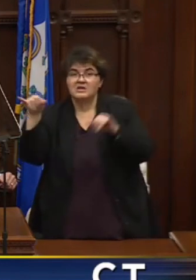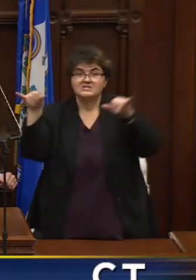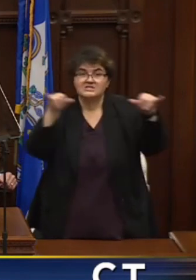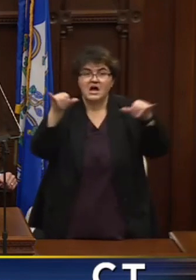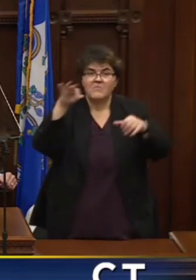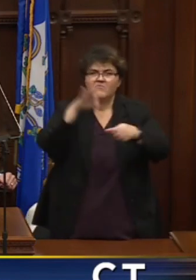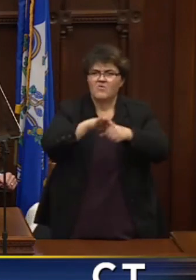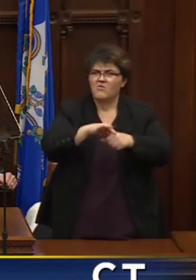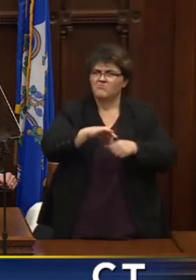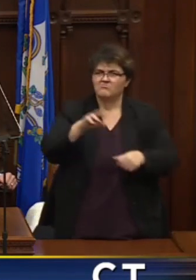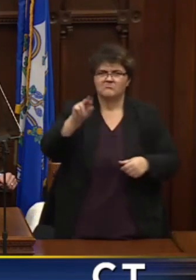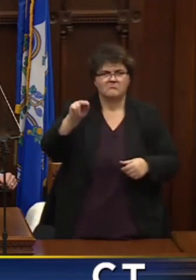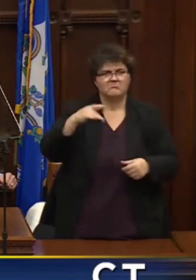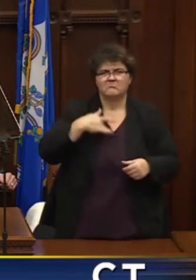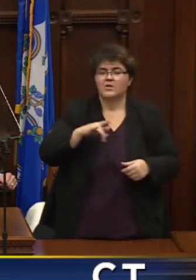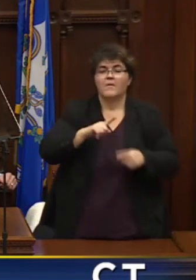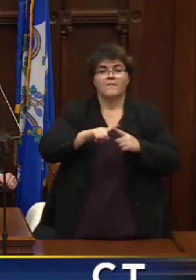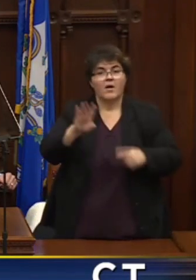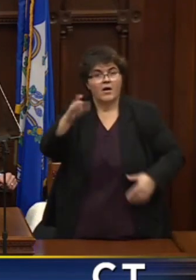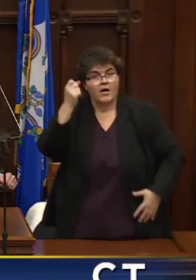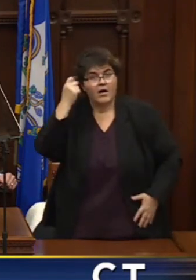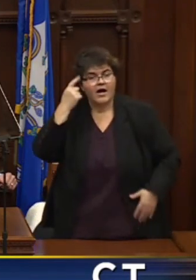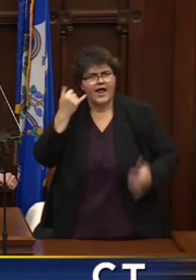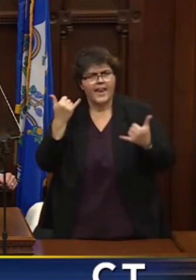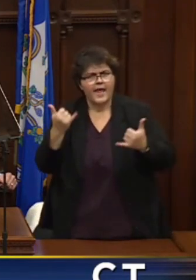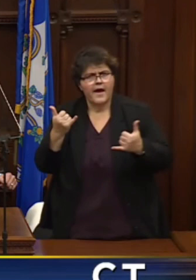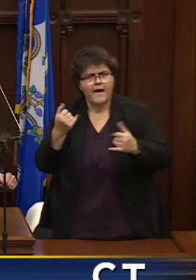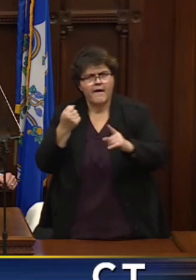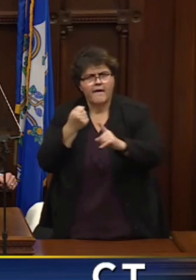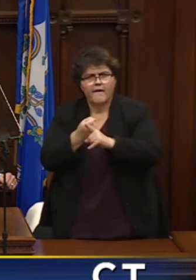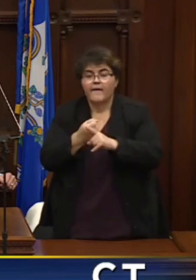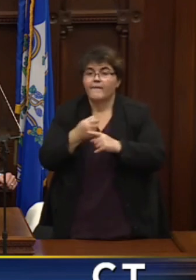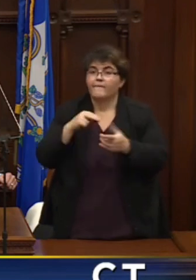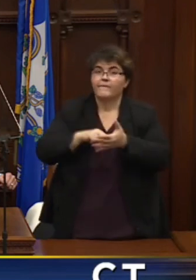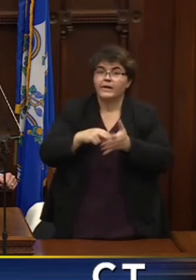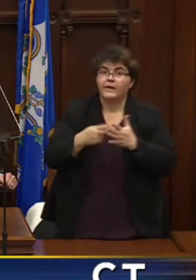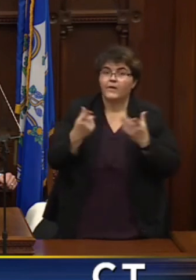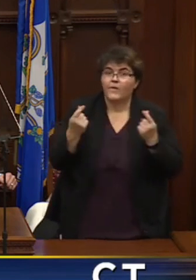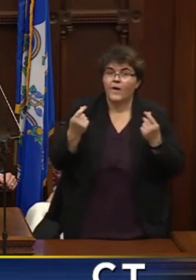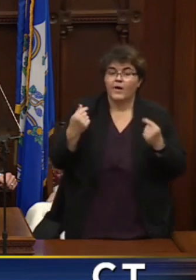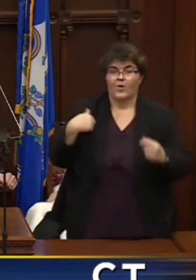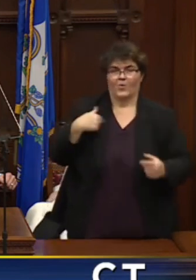It's a sign that Connecticut is working together as one. Take notice, Washington.